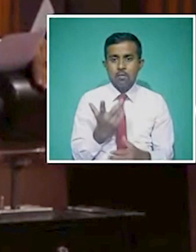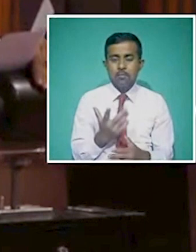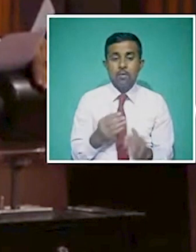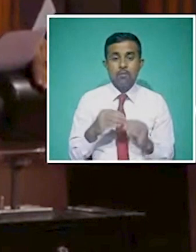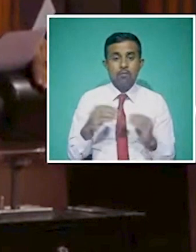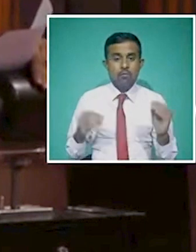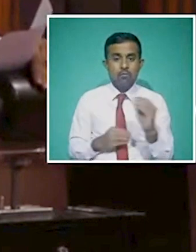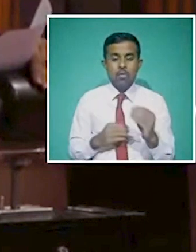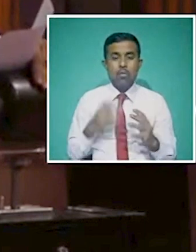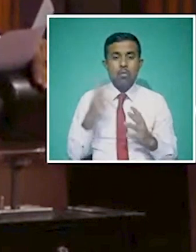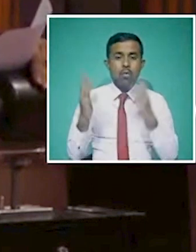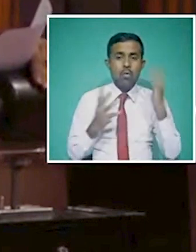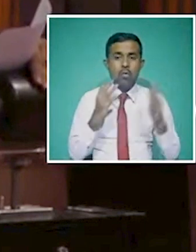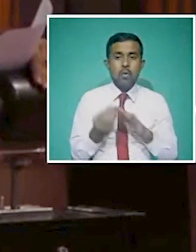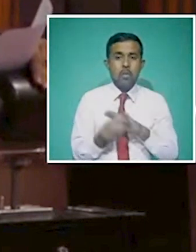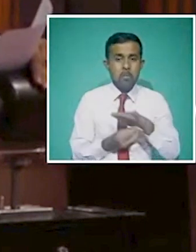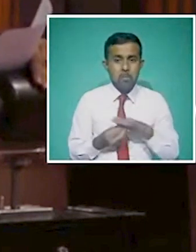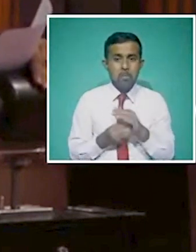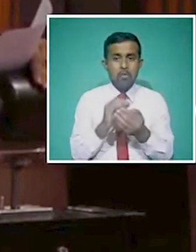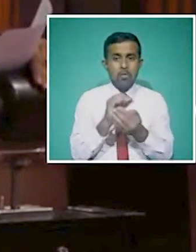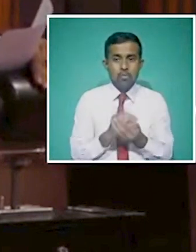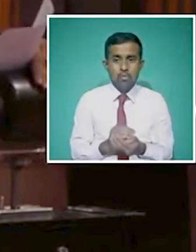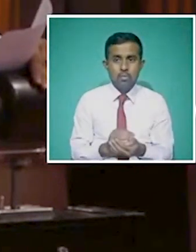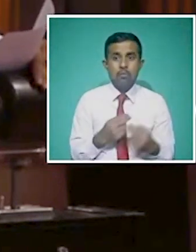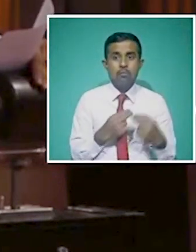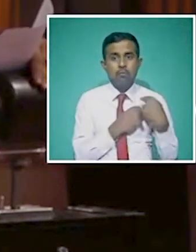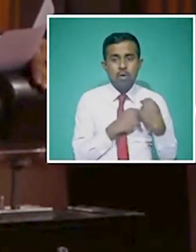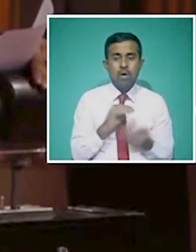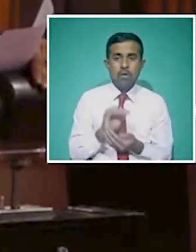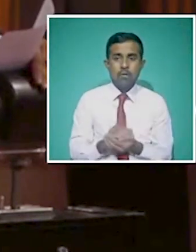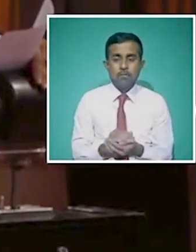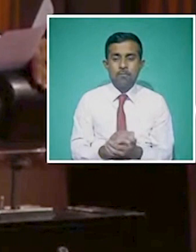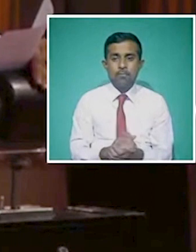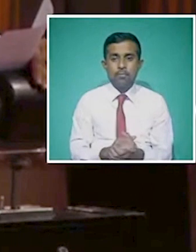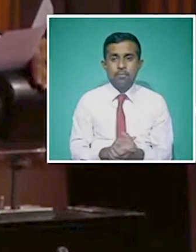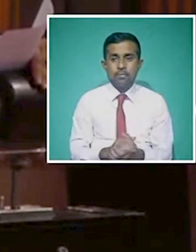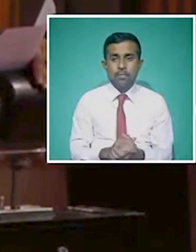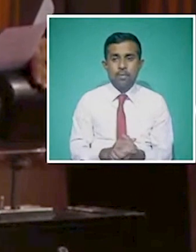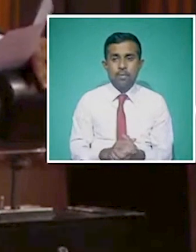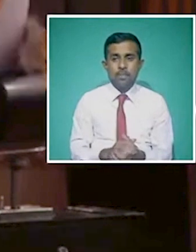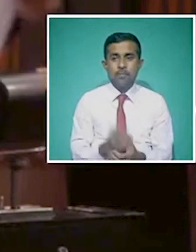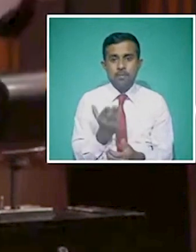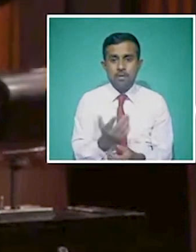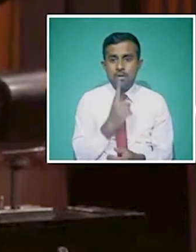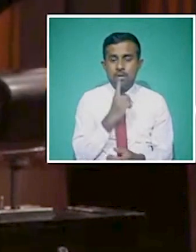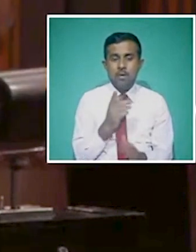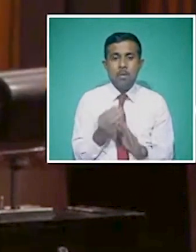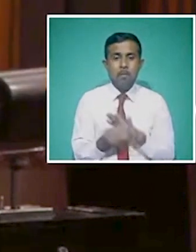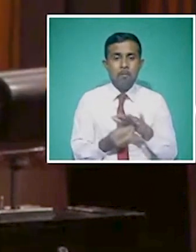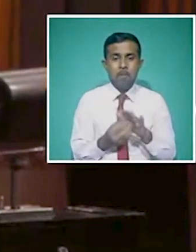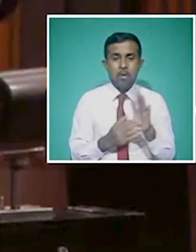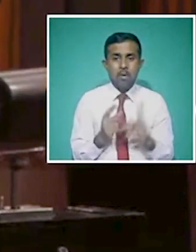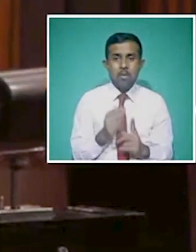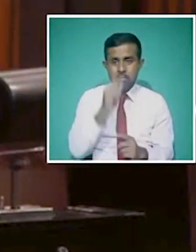environment protection. So I would like to urge the Minister in charge for environment, please, and Honorable State Minister for Finance is also here, please look at